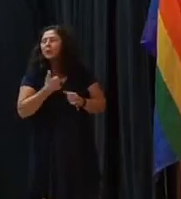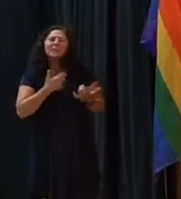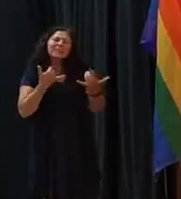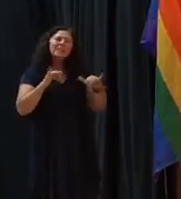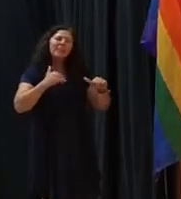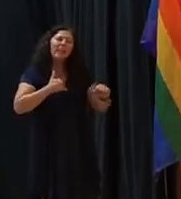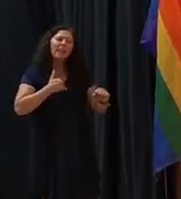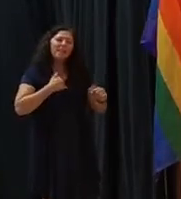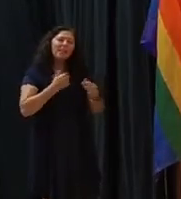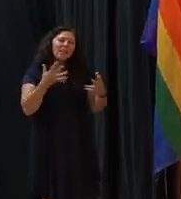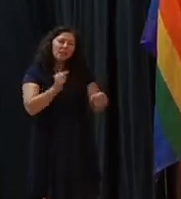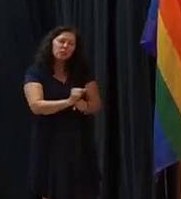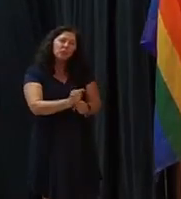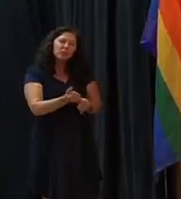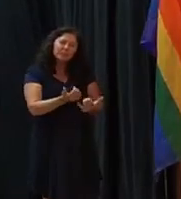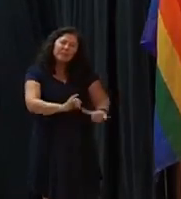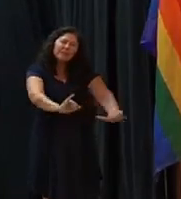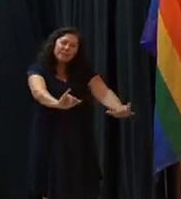a lot to do. Thank you.